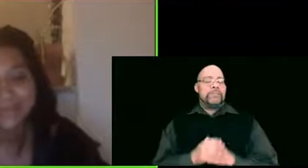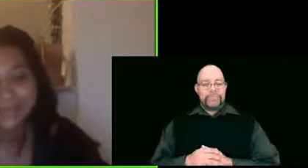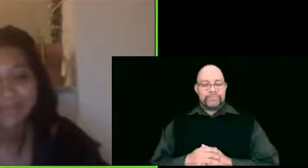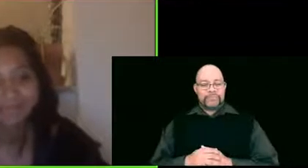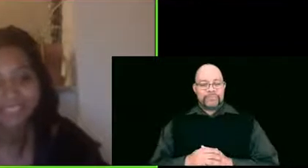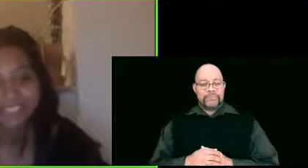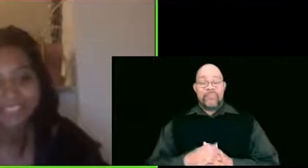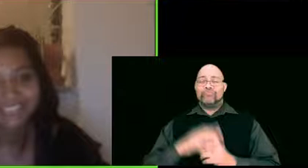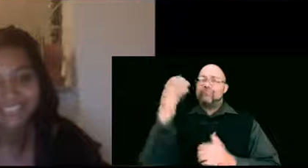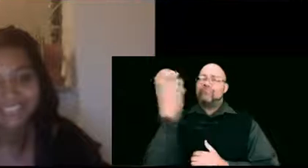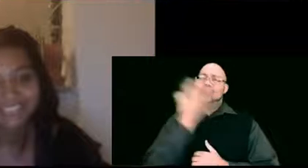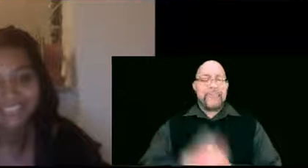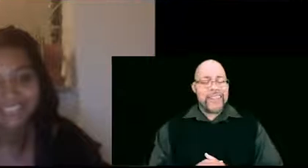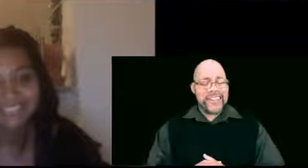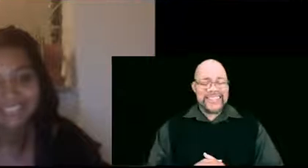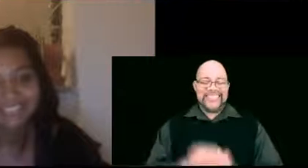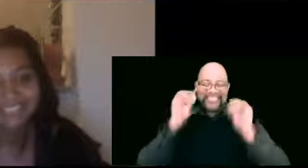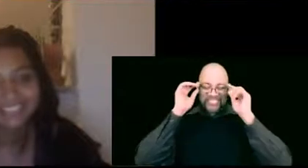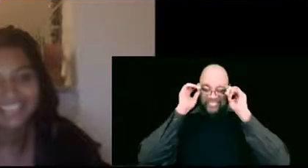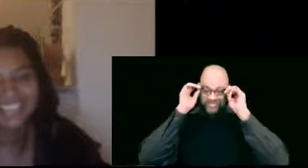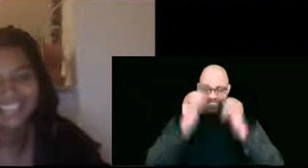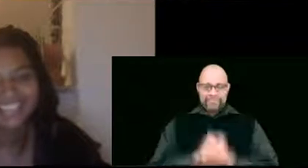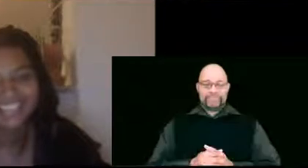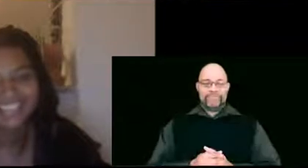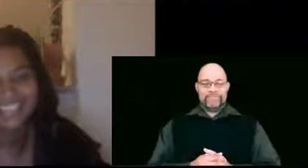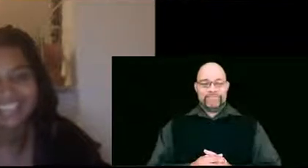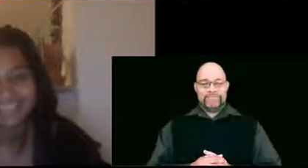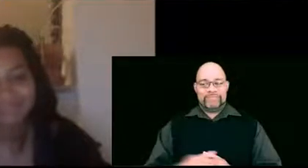as possible. That's incredible.